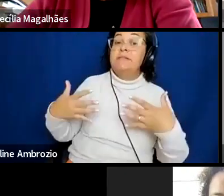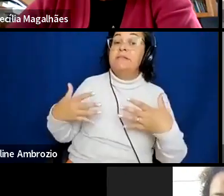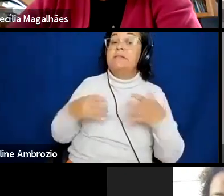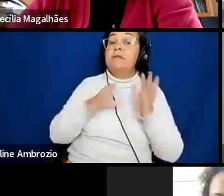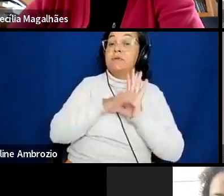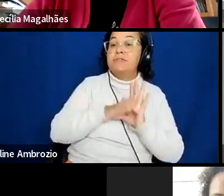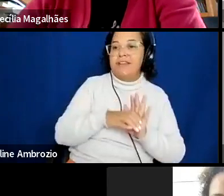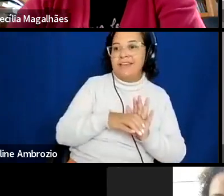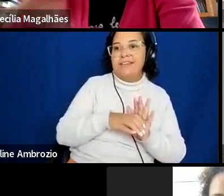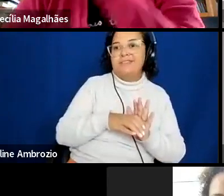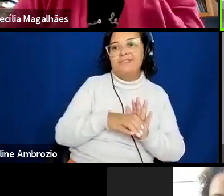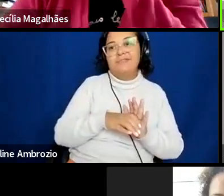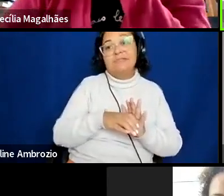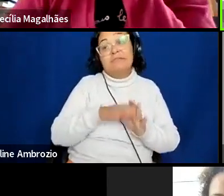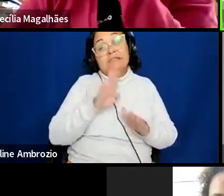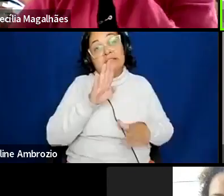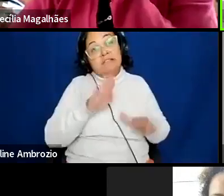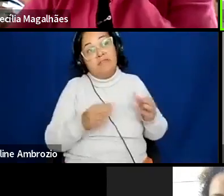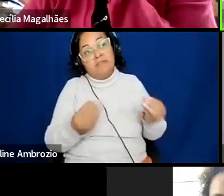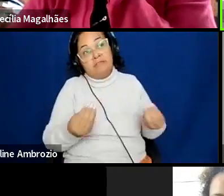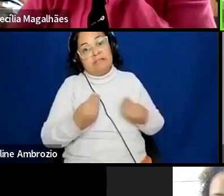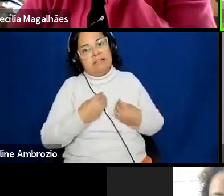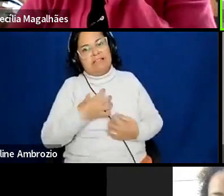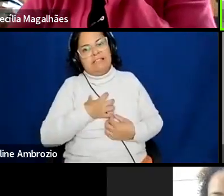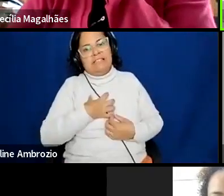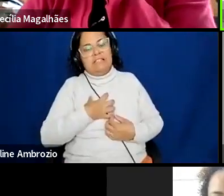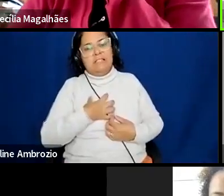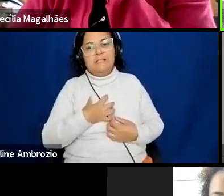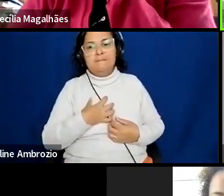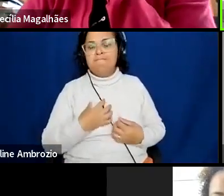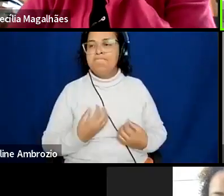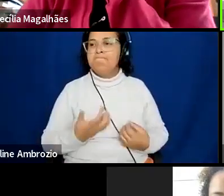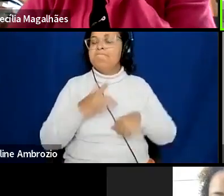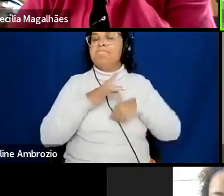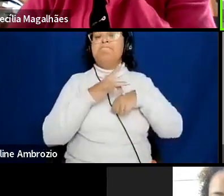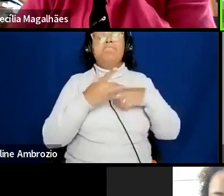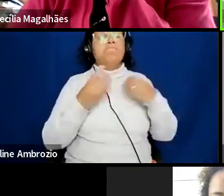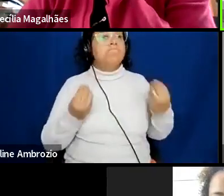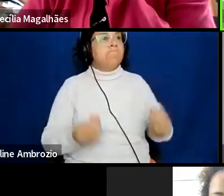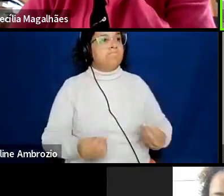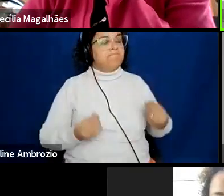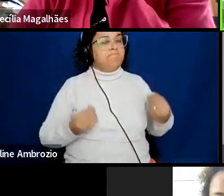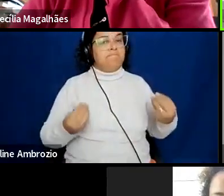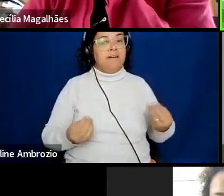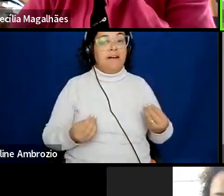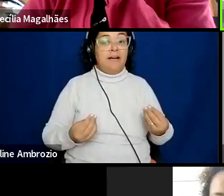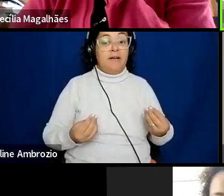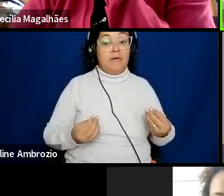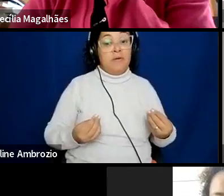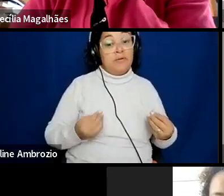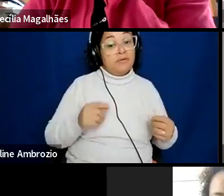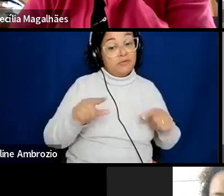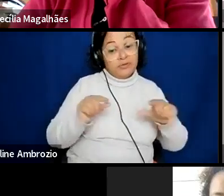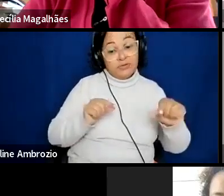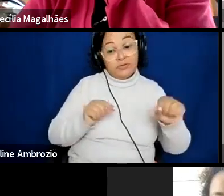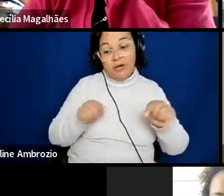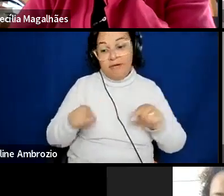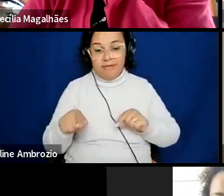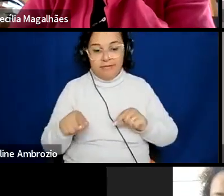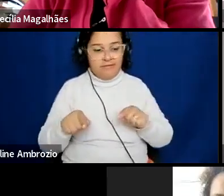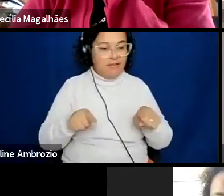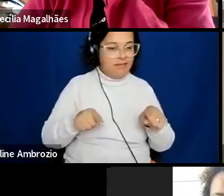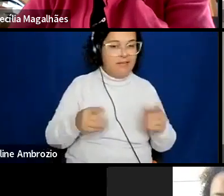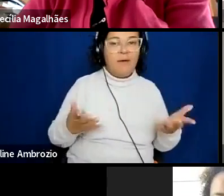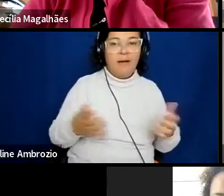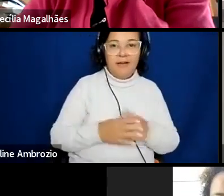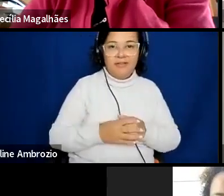this indignation. This is what may lead our choice on what we have to research. Yes, that's right.